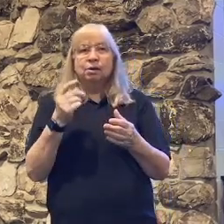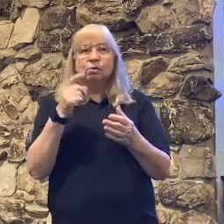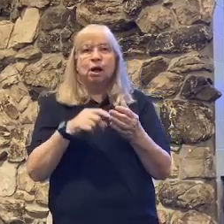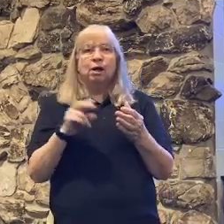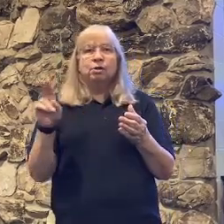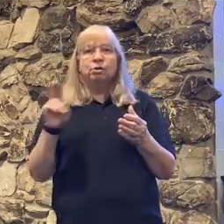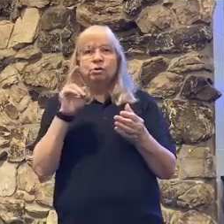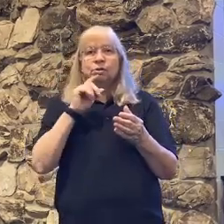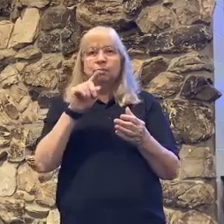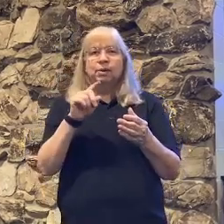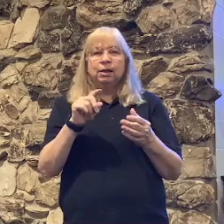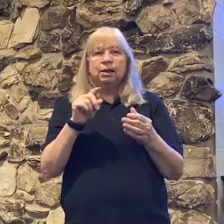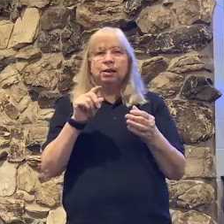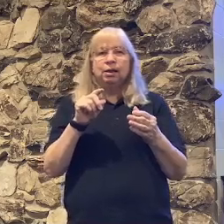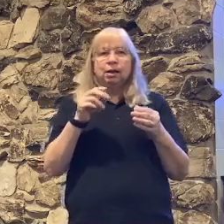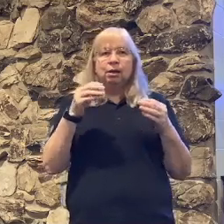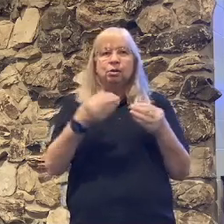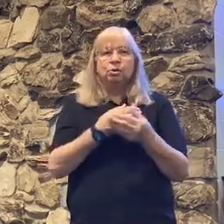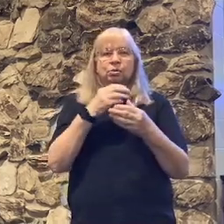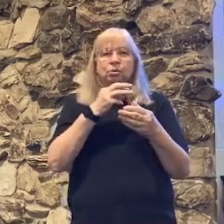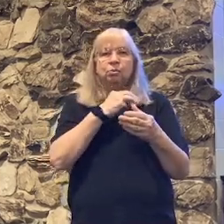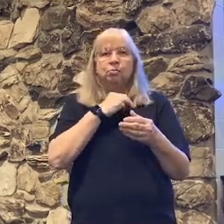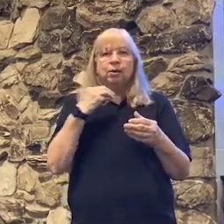a new member class,